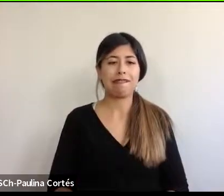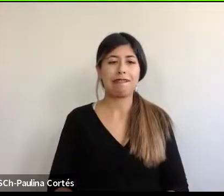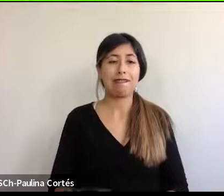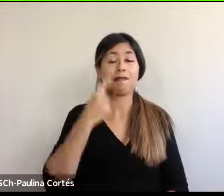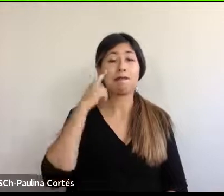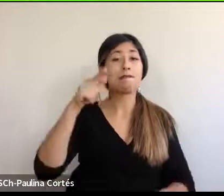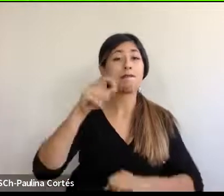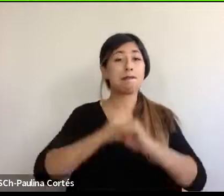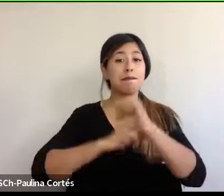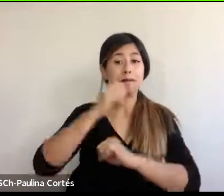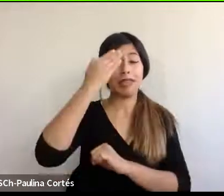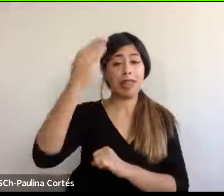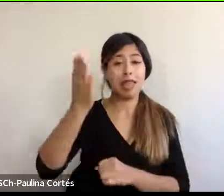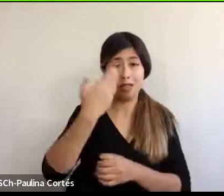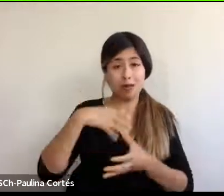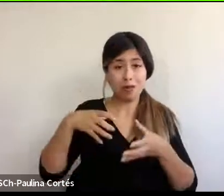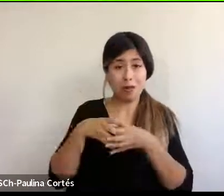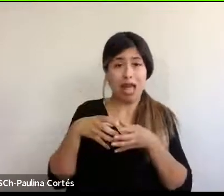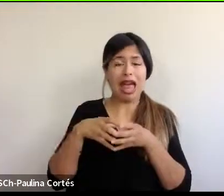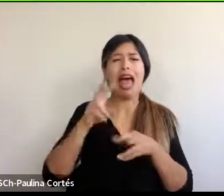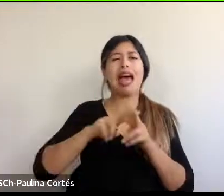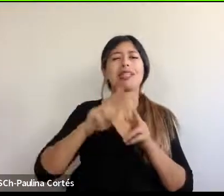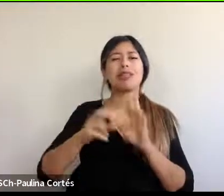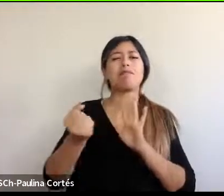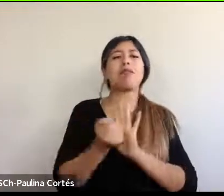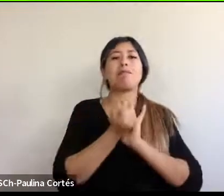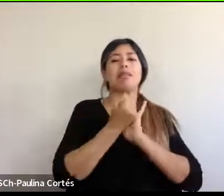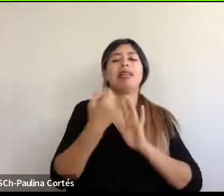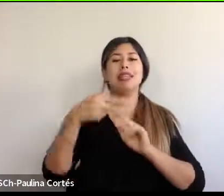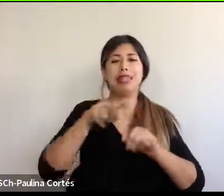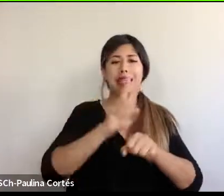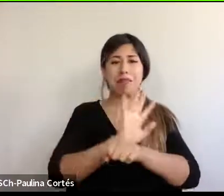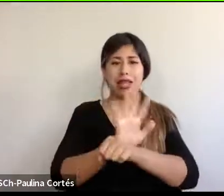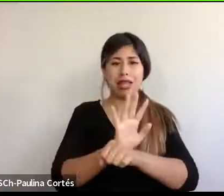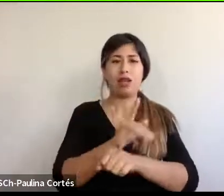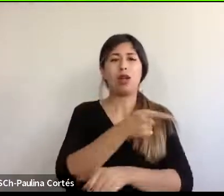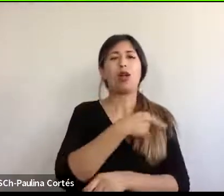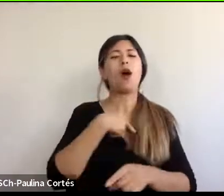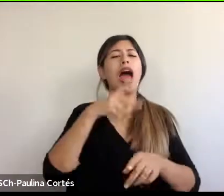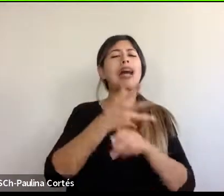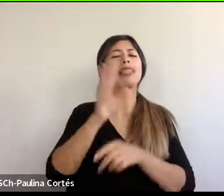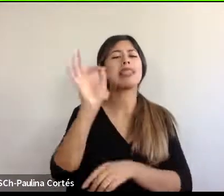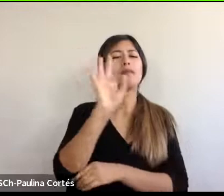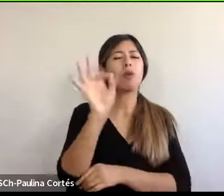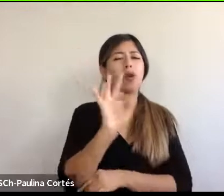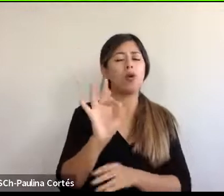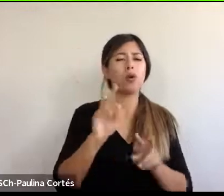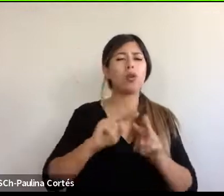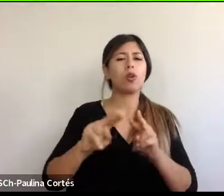impact. And we have the rough cut sessions, of course, where we have several rough cut